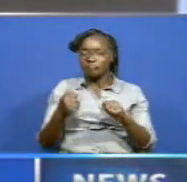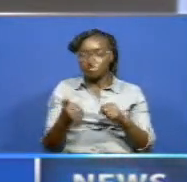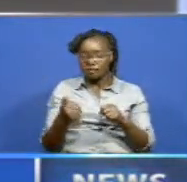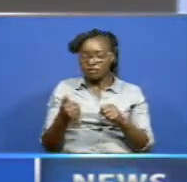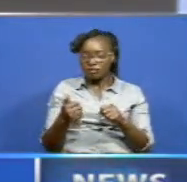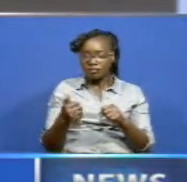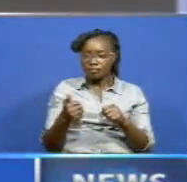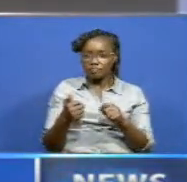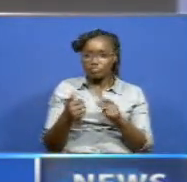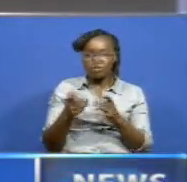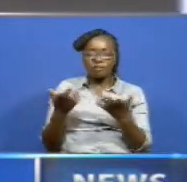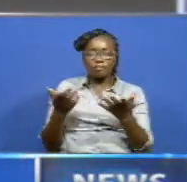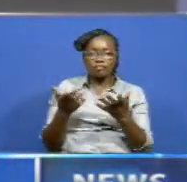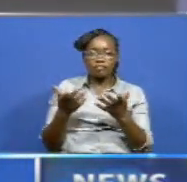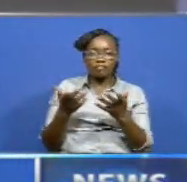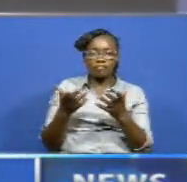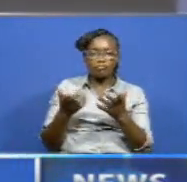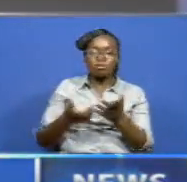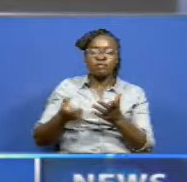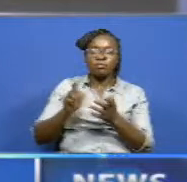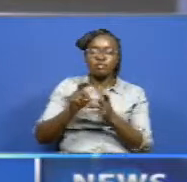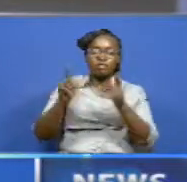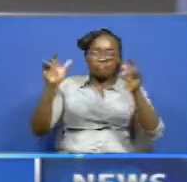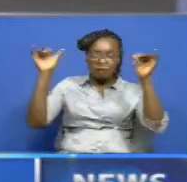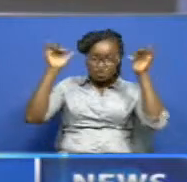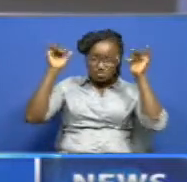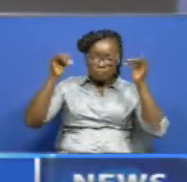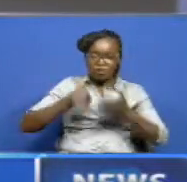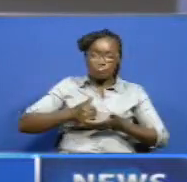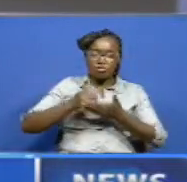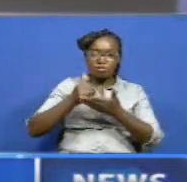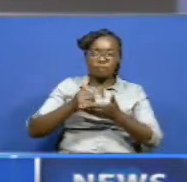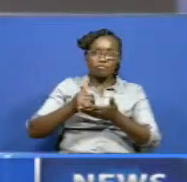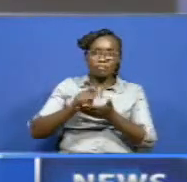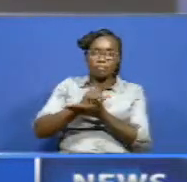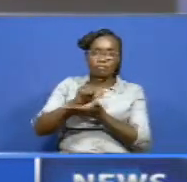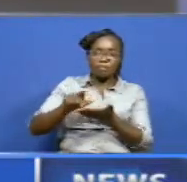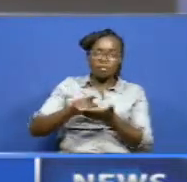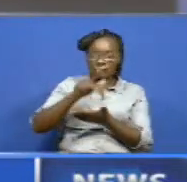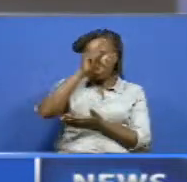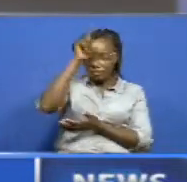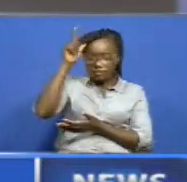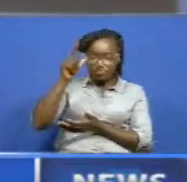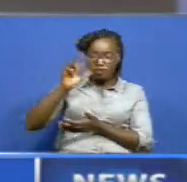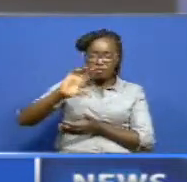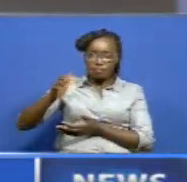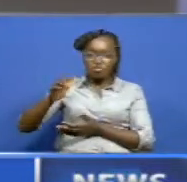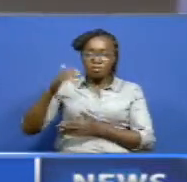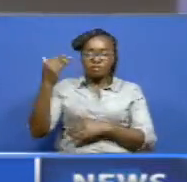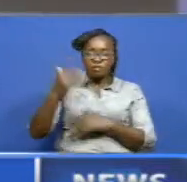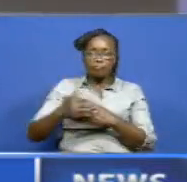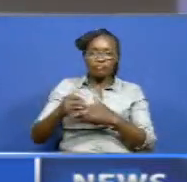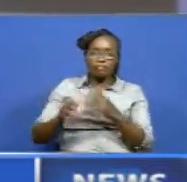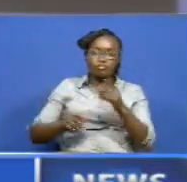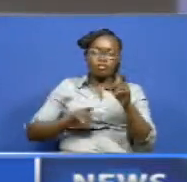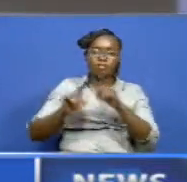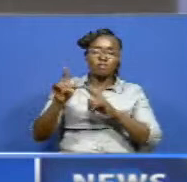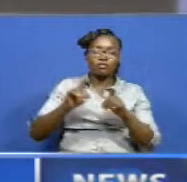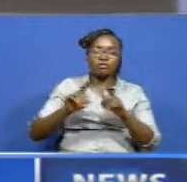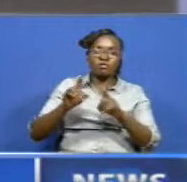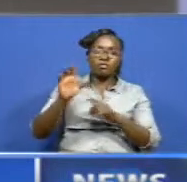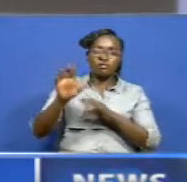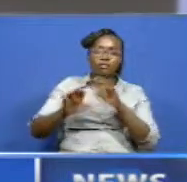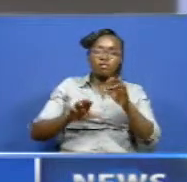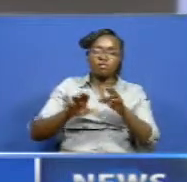a livestock cargo train to help pastoralists in Laikipia County and neighboring areas transport their animals to the Kenya Meat